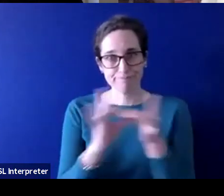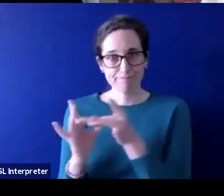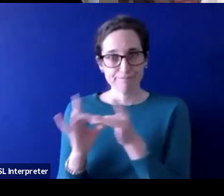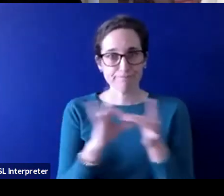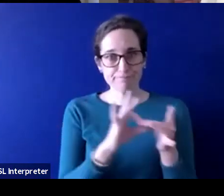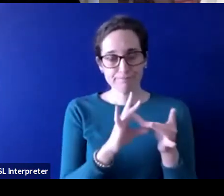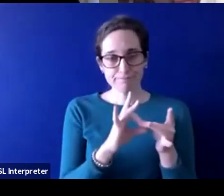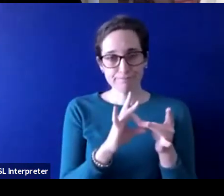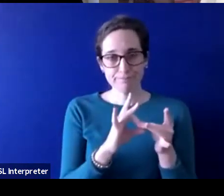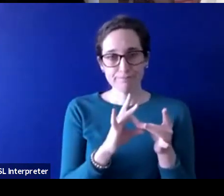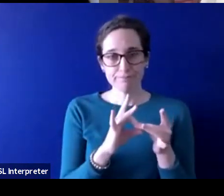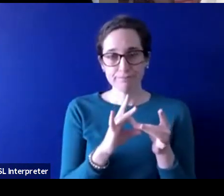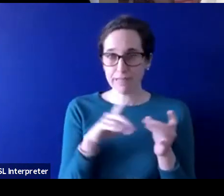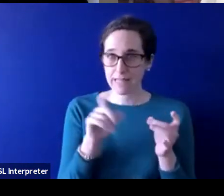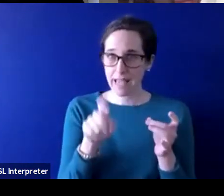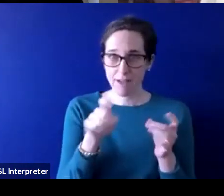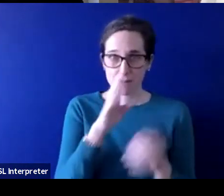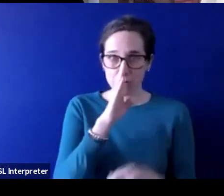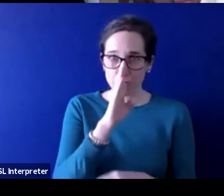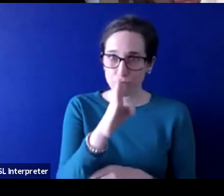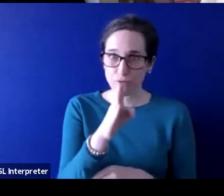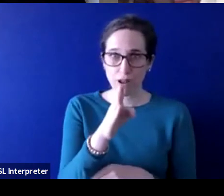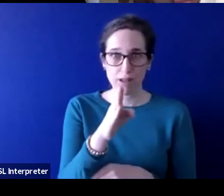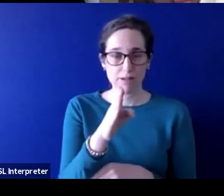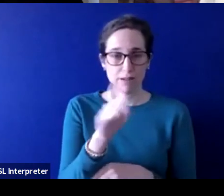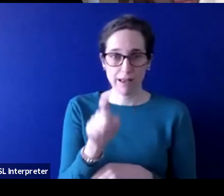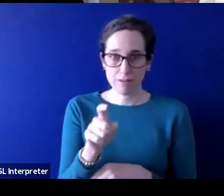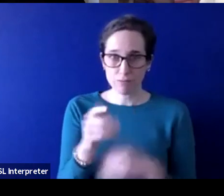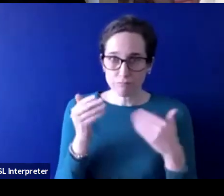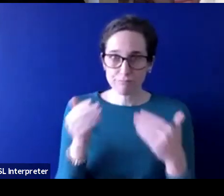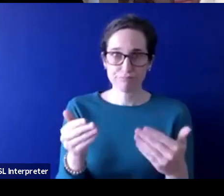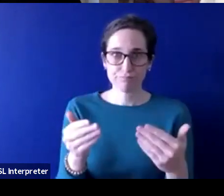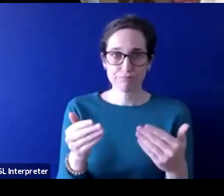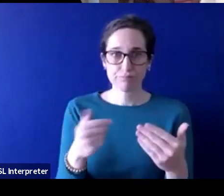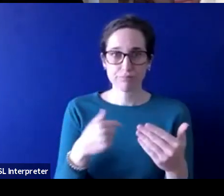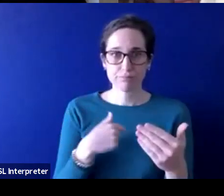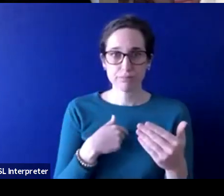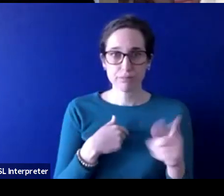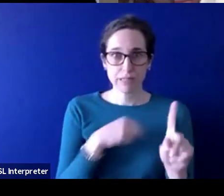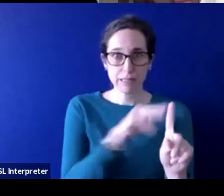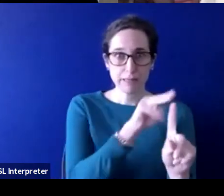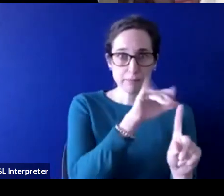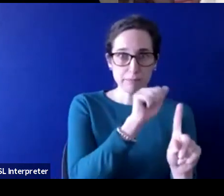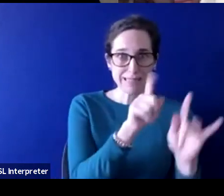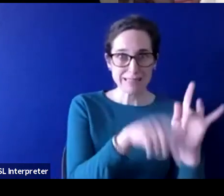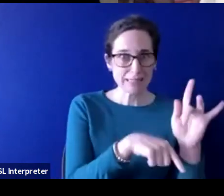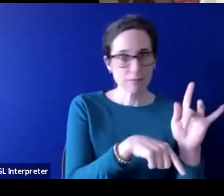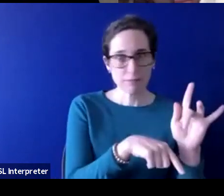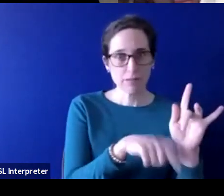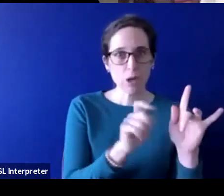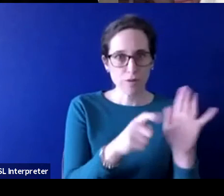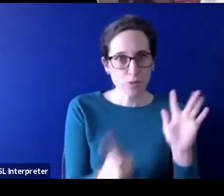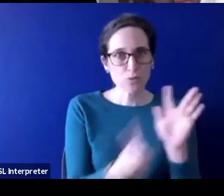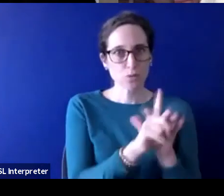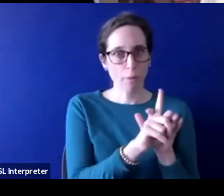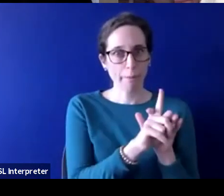you have to be, you know, upfront and forward with it, even if it's not, you know, tackling the media, you still have to show your presence